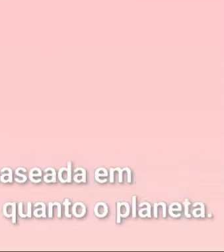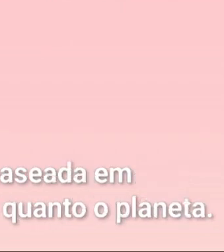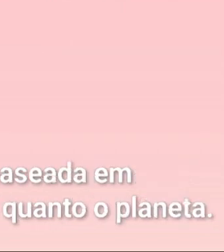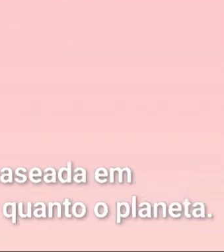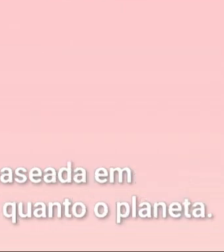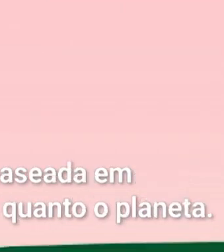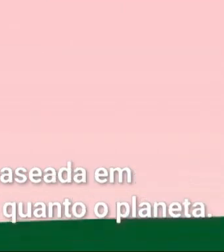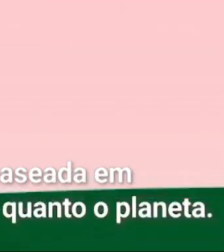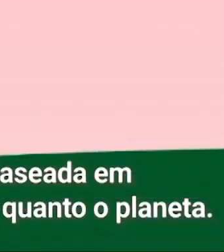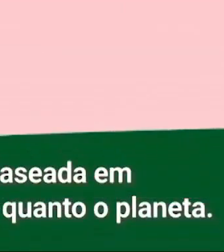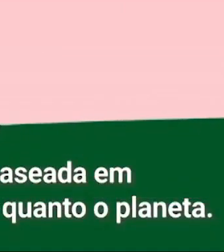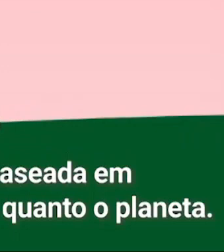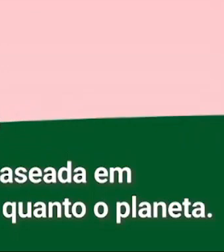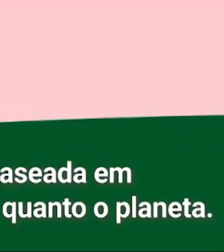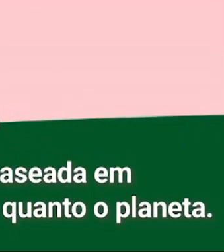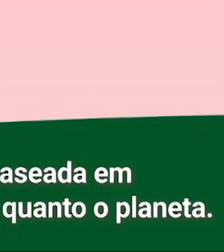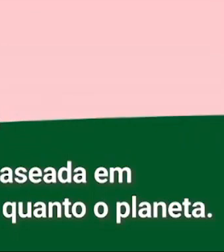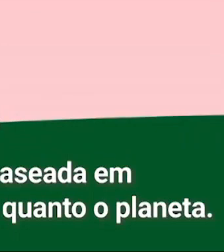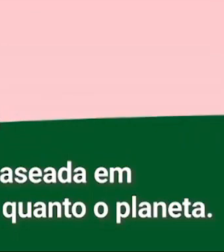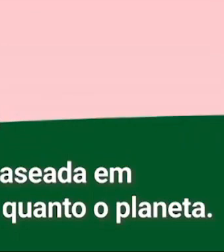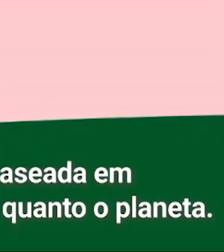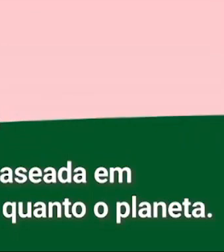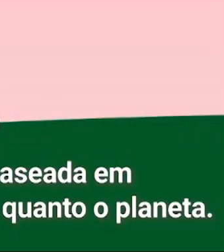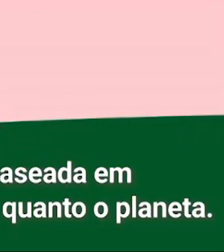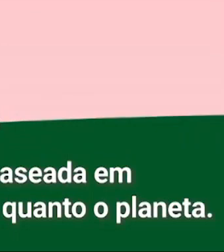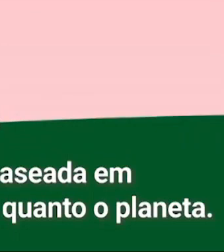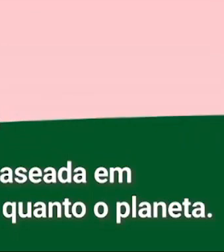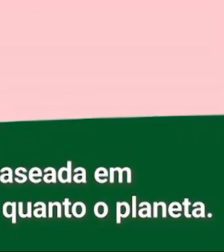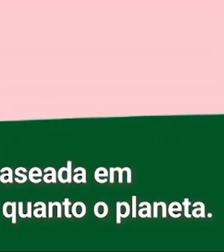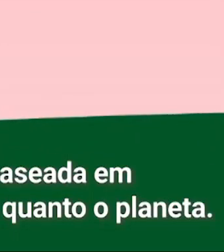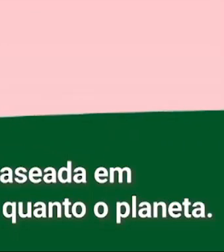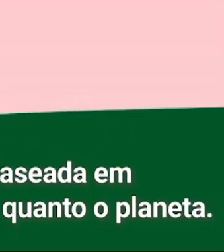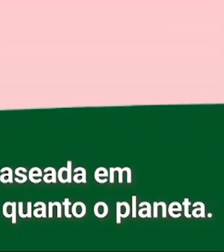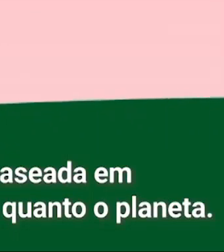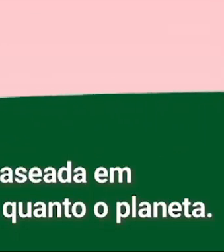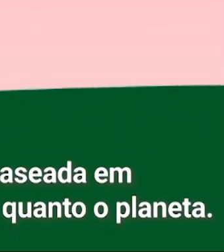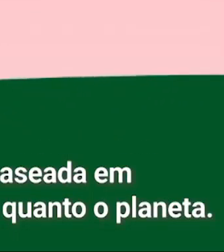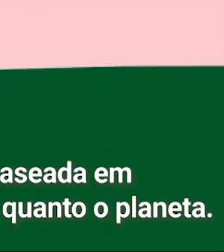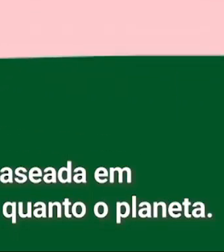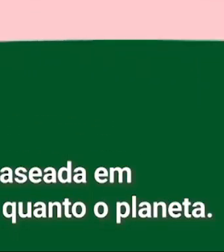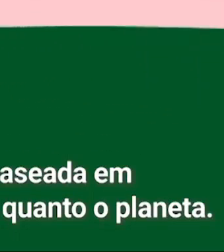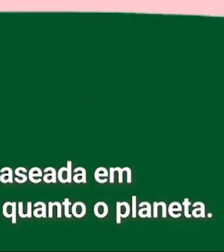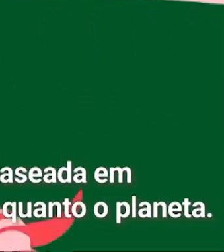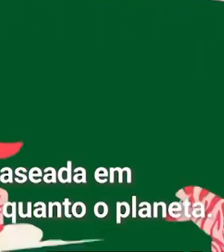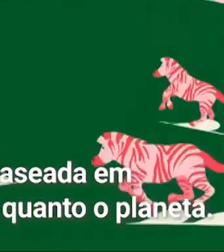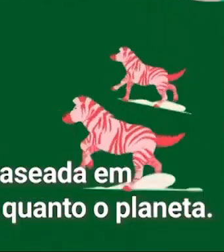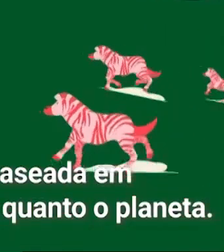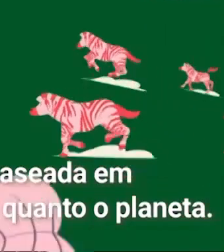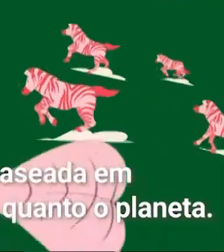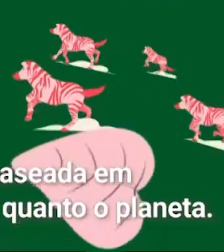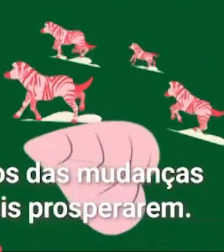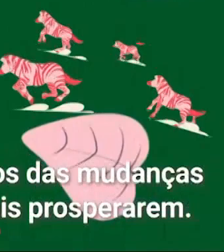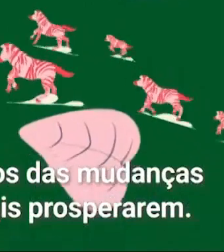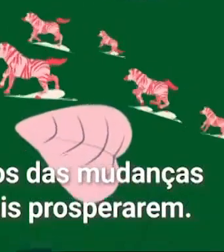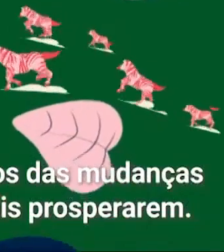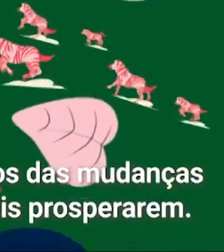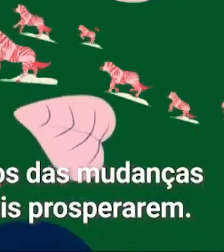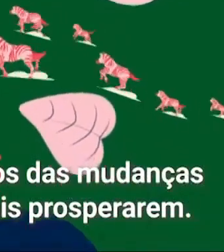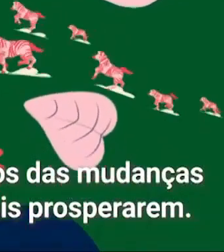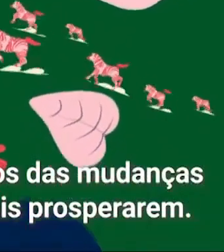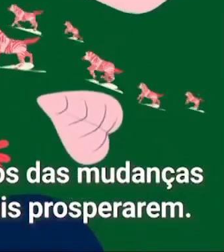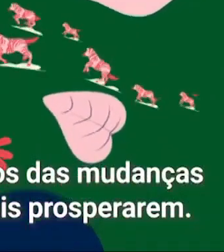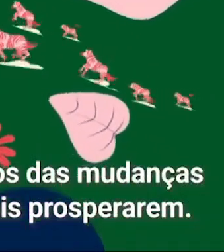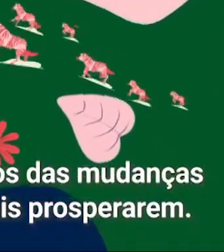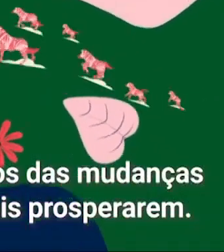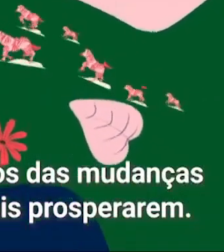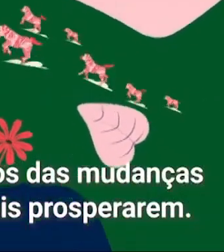really amazing thing about ecosystem-based adaptation is that it protects both people and planet. When we use